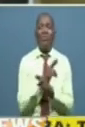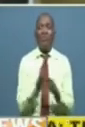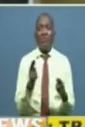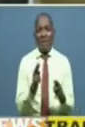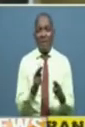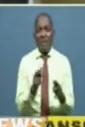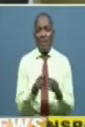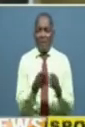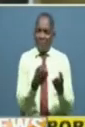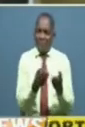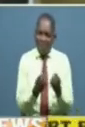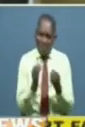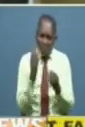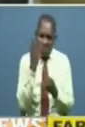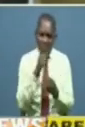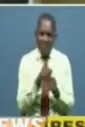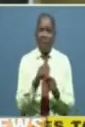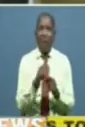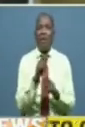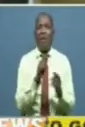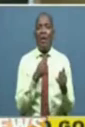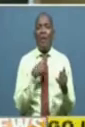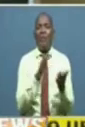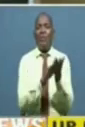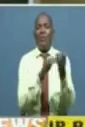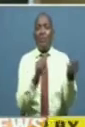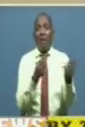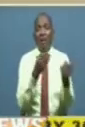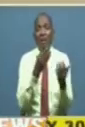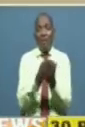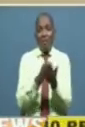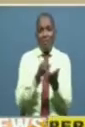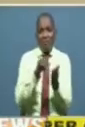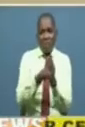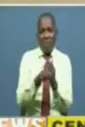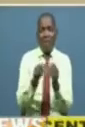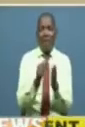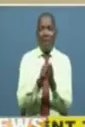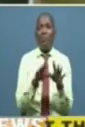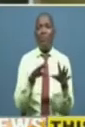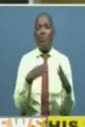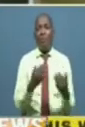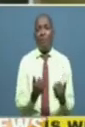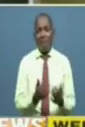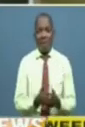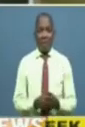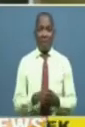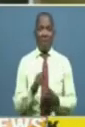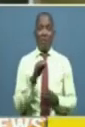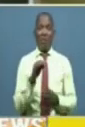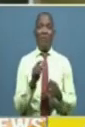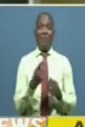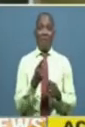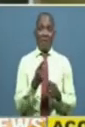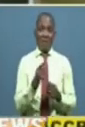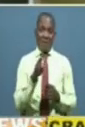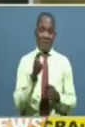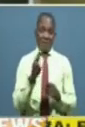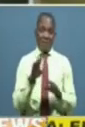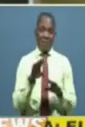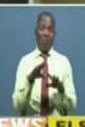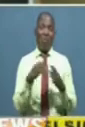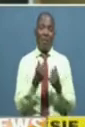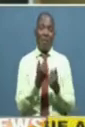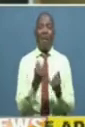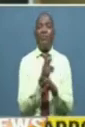attractive, so that we are confident to put our money into these companies. So that first set of seven companies are ready,